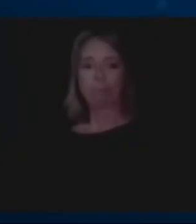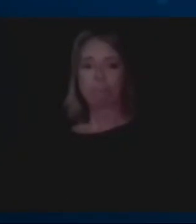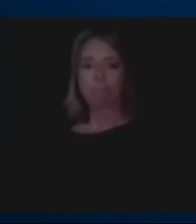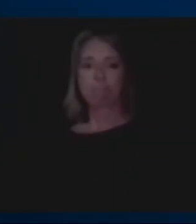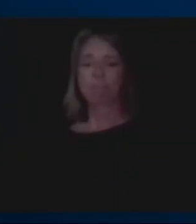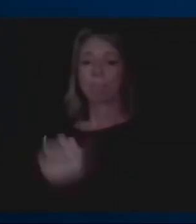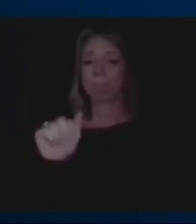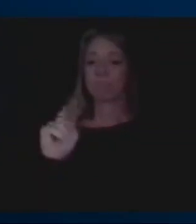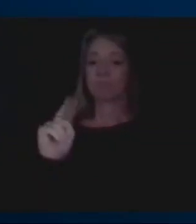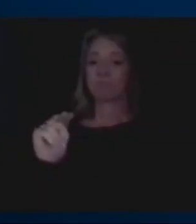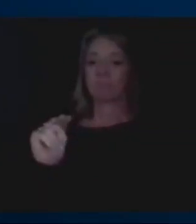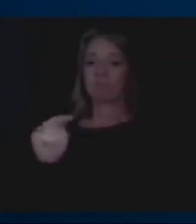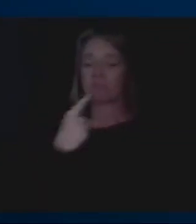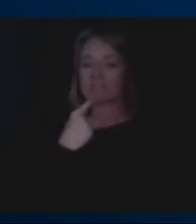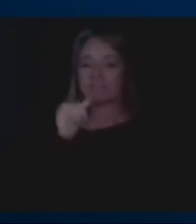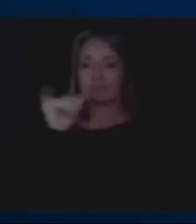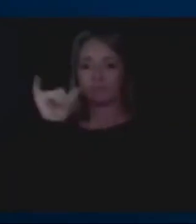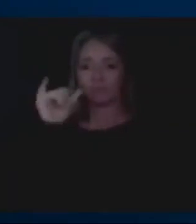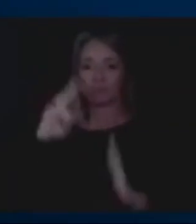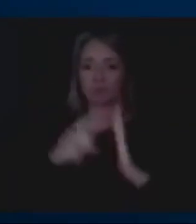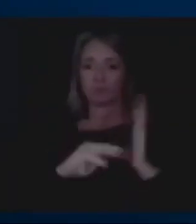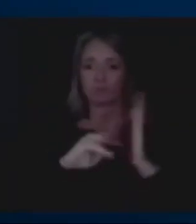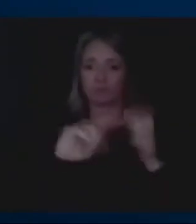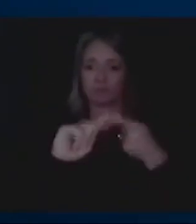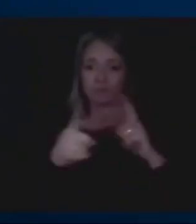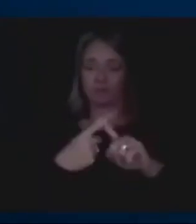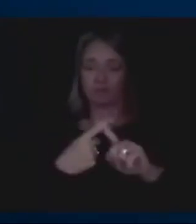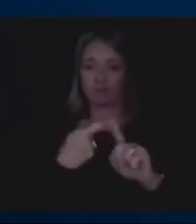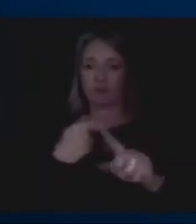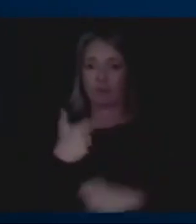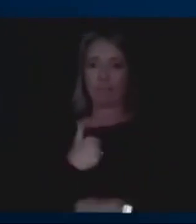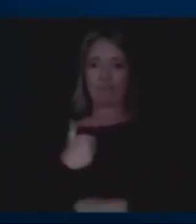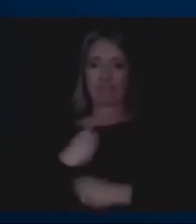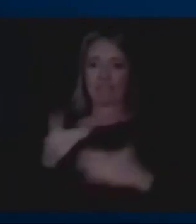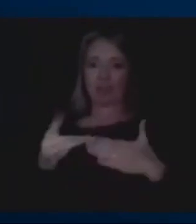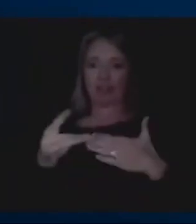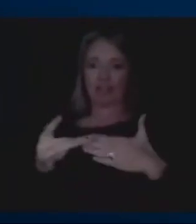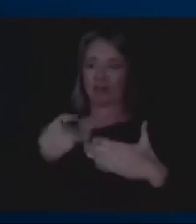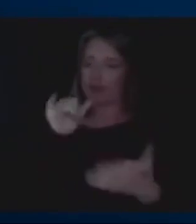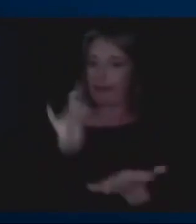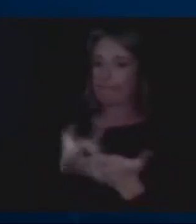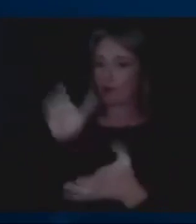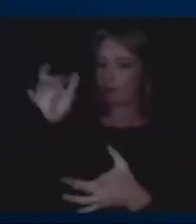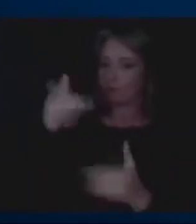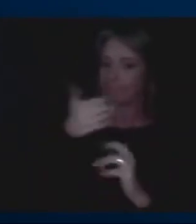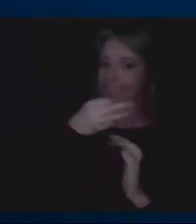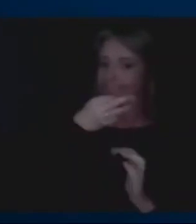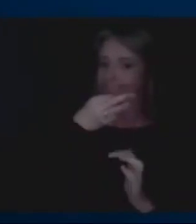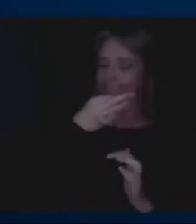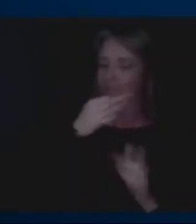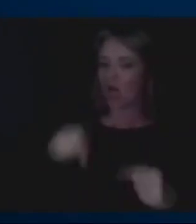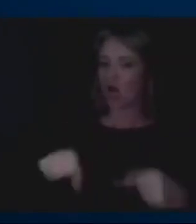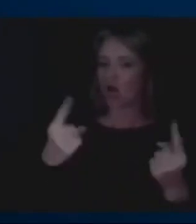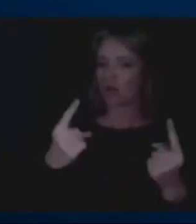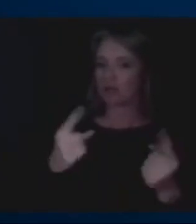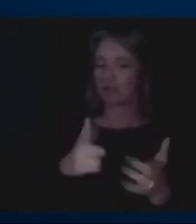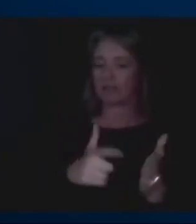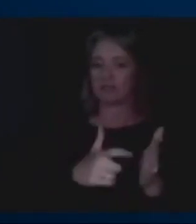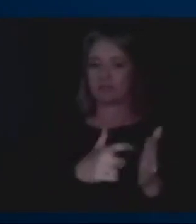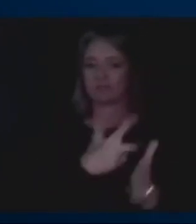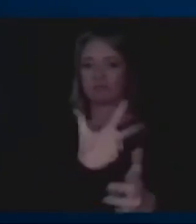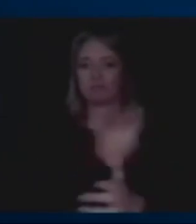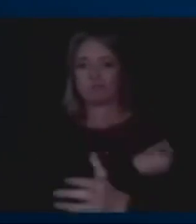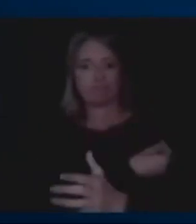hers read a quote from a military leader, not a medical expert, who argues that the vaccine should not be mandated for military because most are